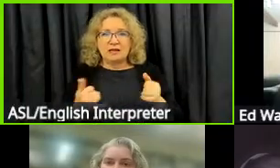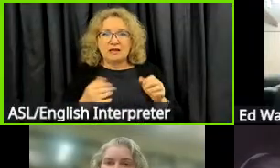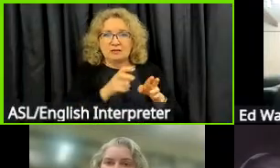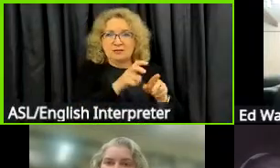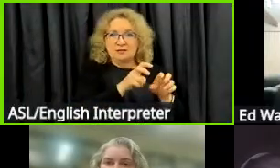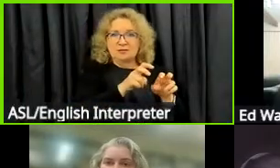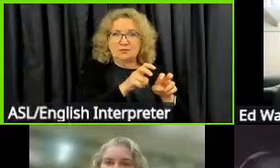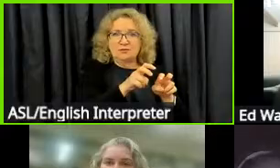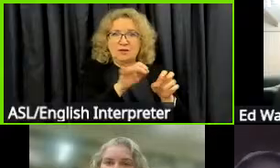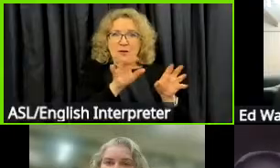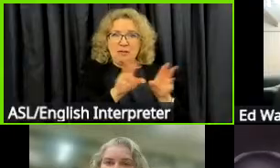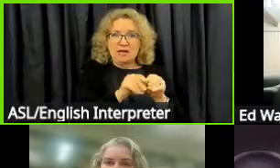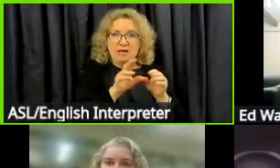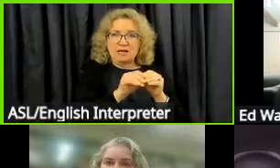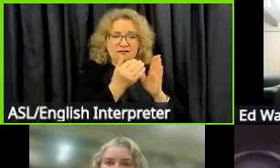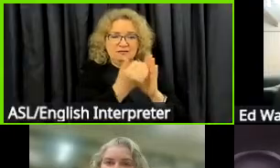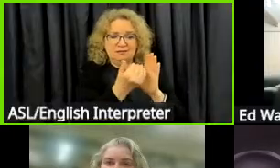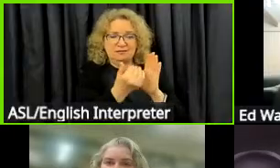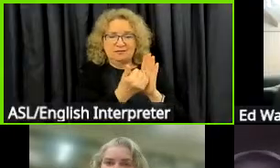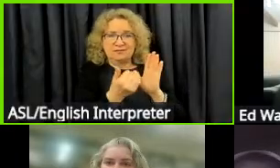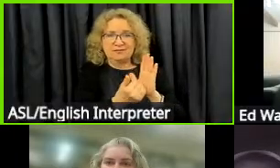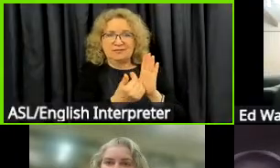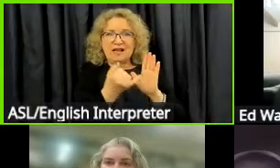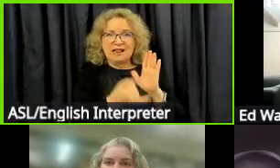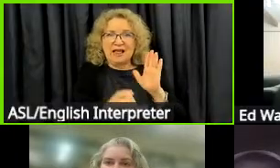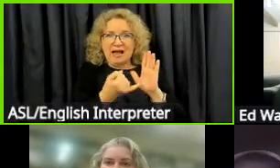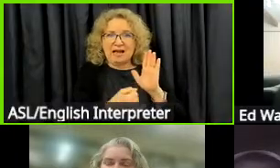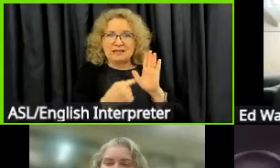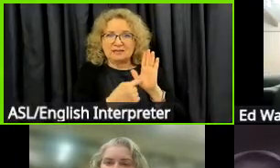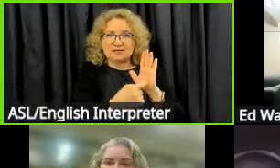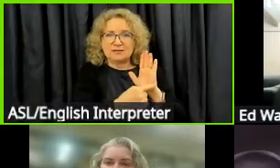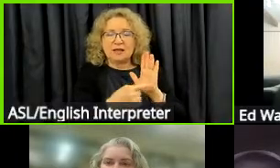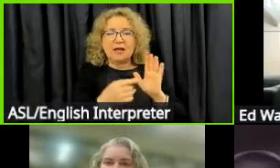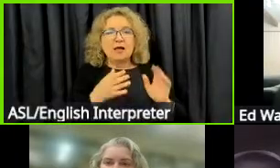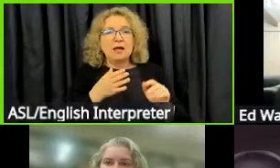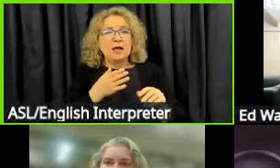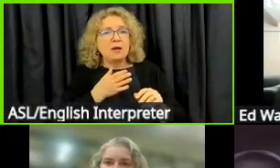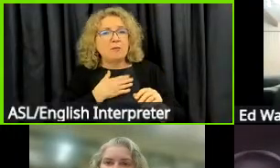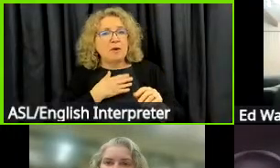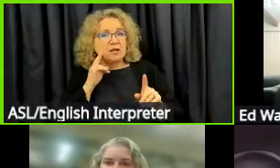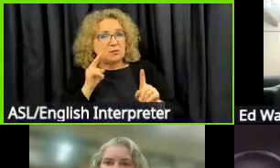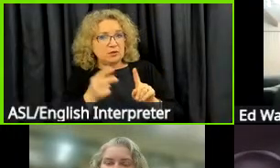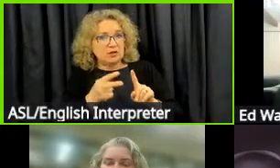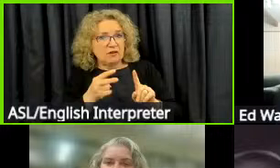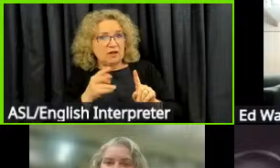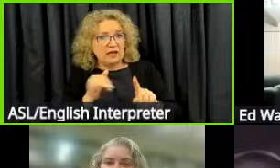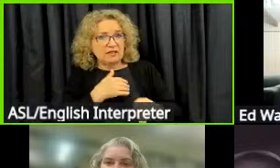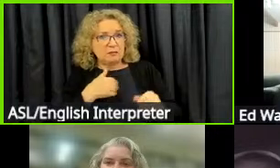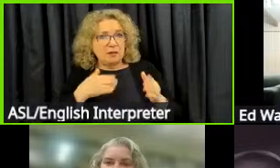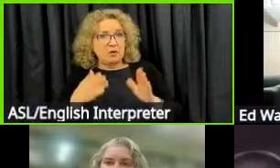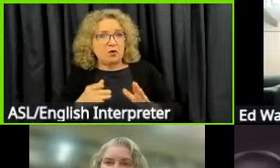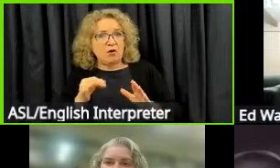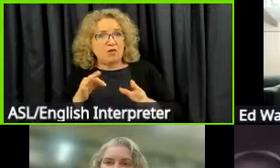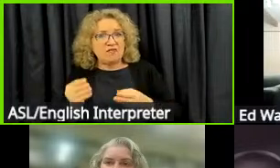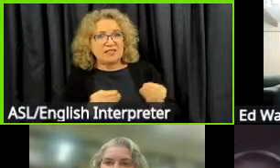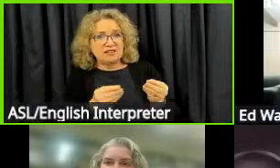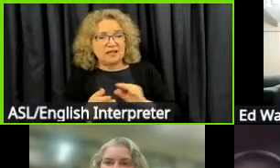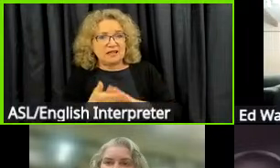of this meeting, I just wanted to share from my perspective as a member of the facilitation team